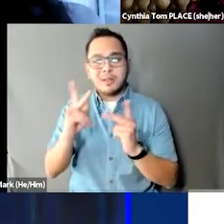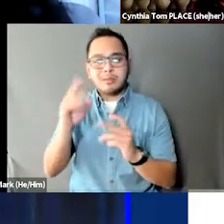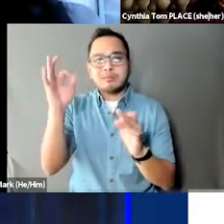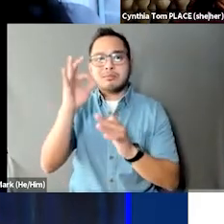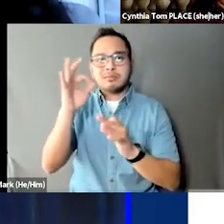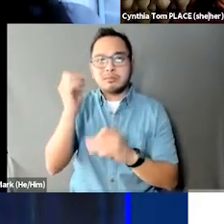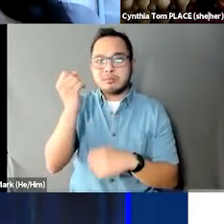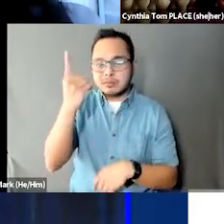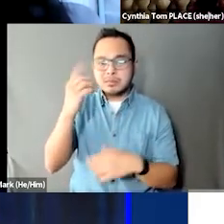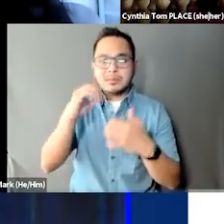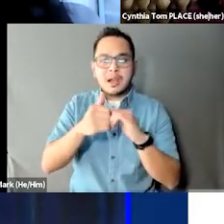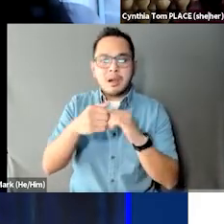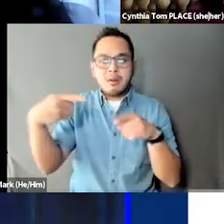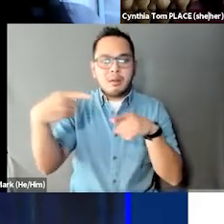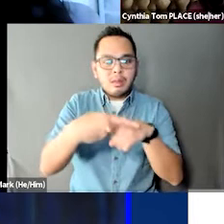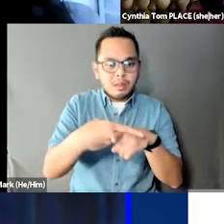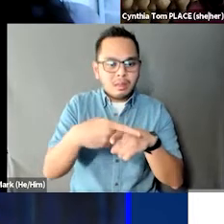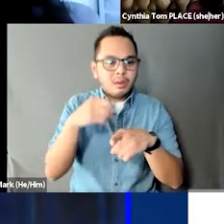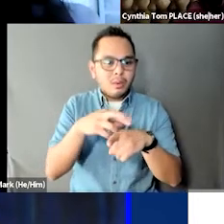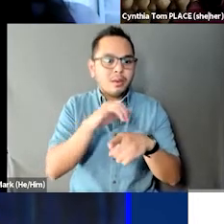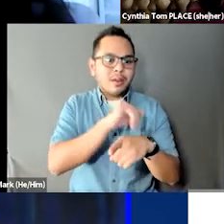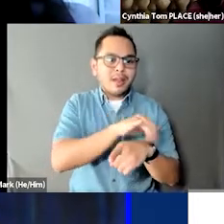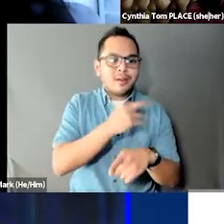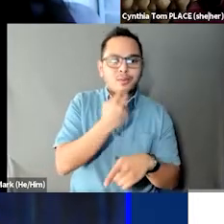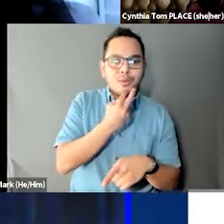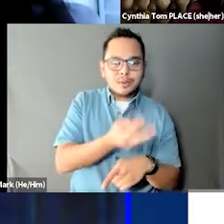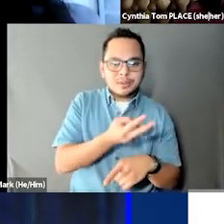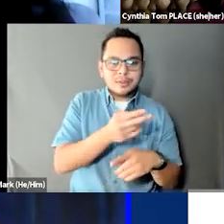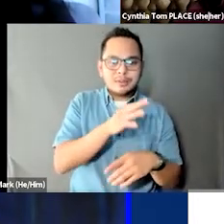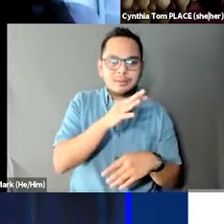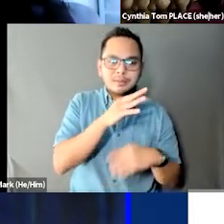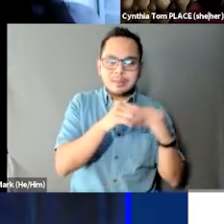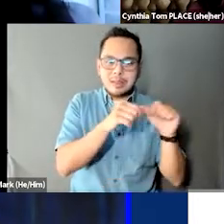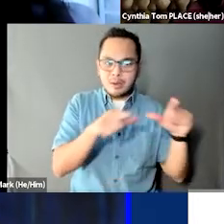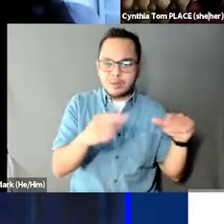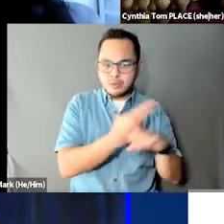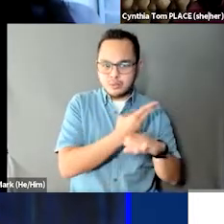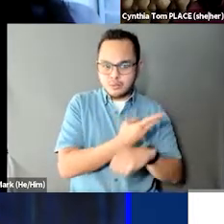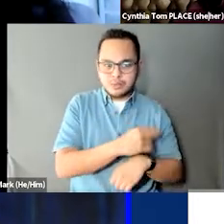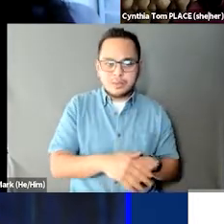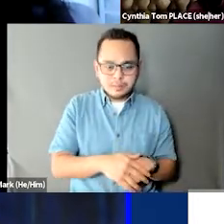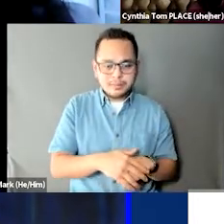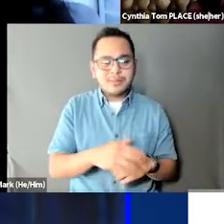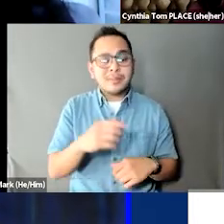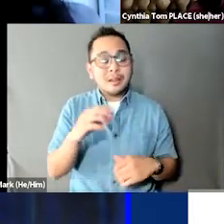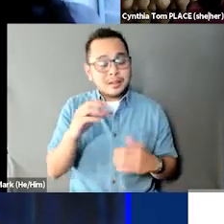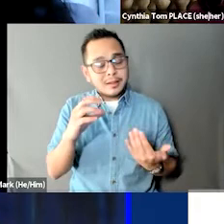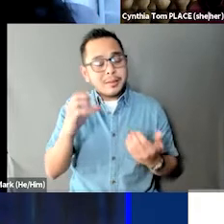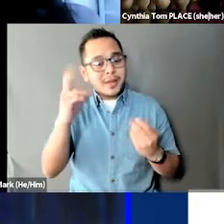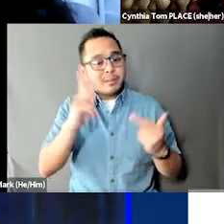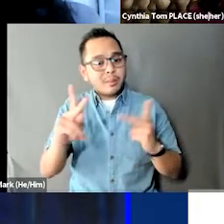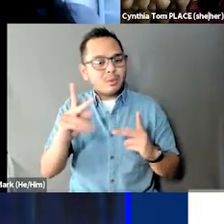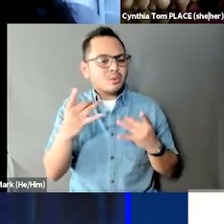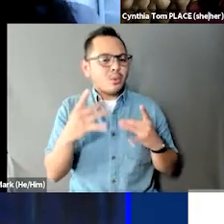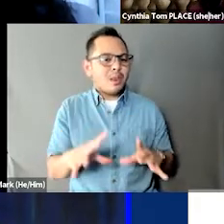cross-sector approach or the vernacular that was being used. So as I mentioned before, some are really turned off by the thought that they